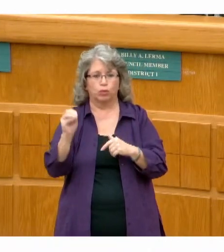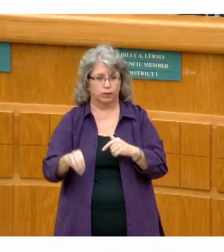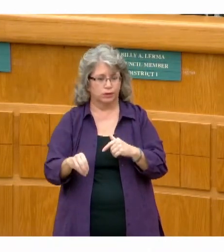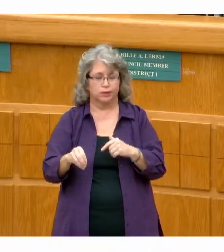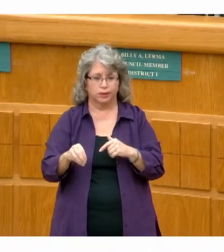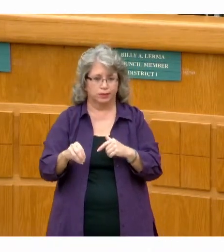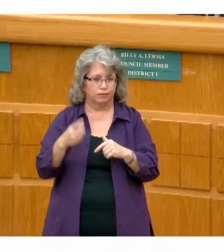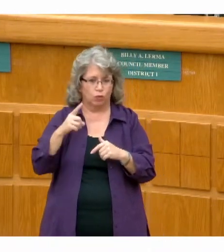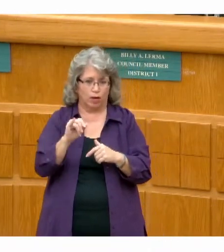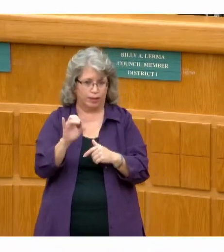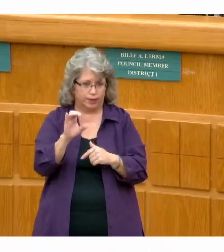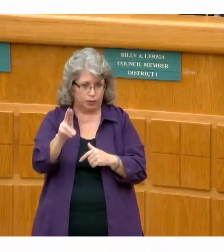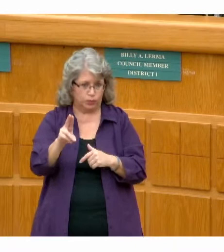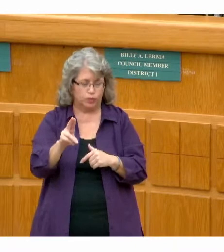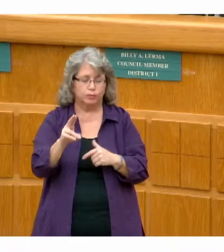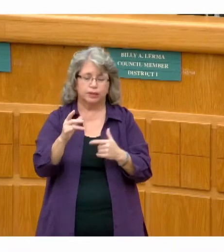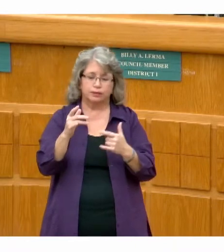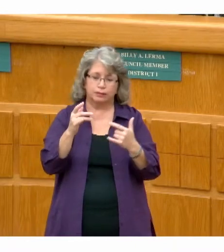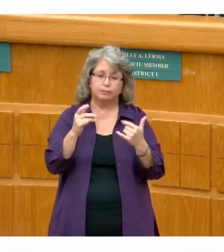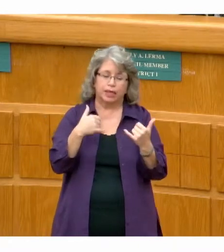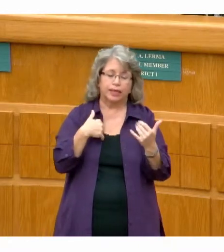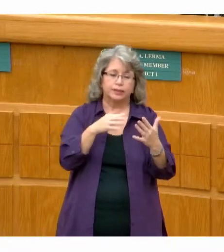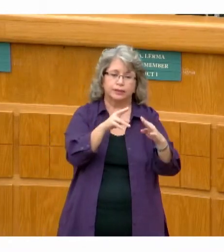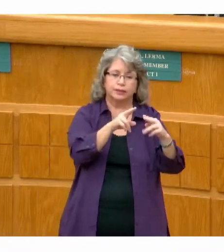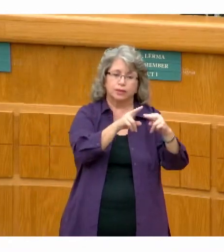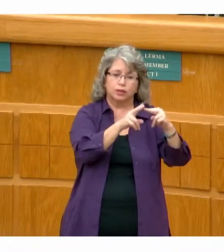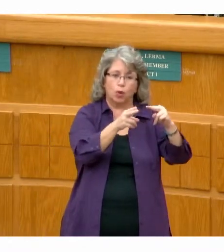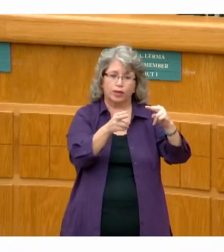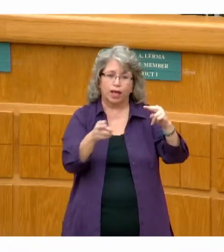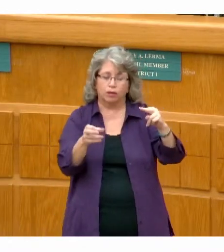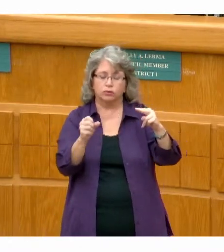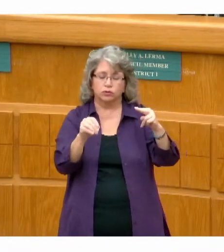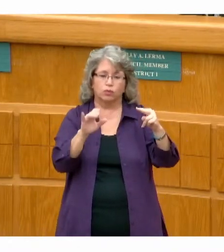But right now, moving in the right direction, going to higher numbers.